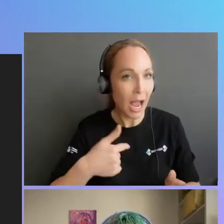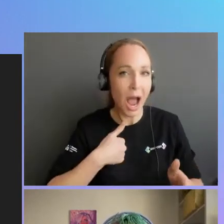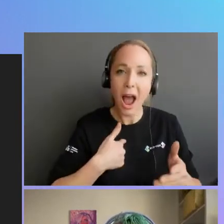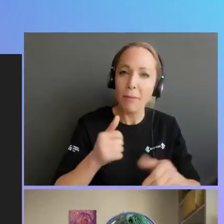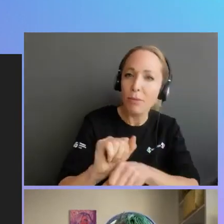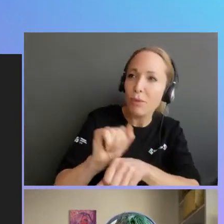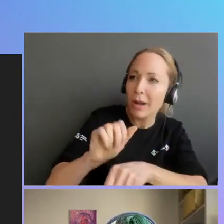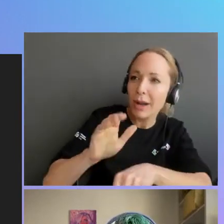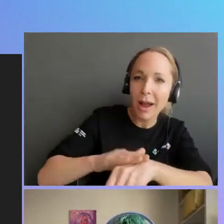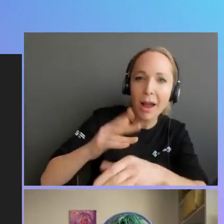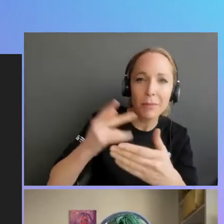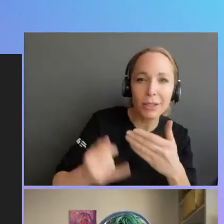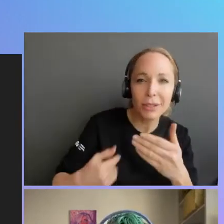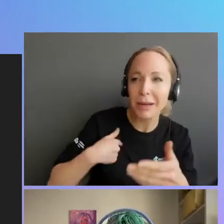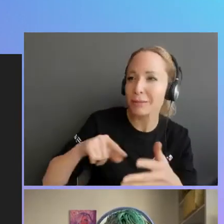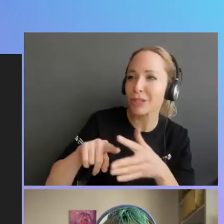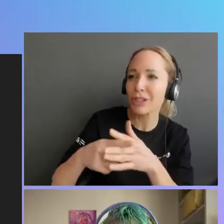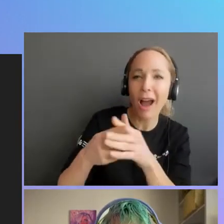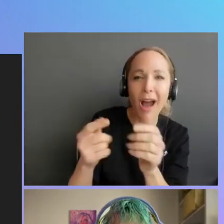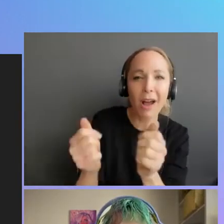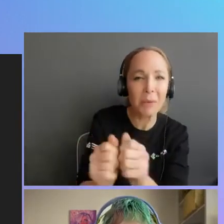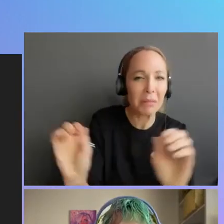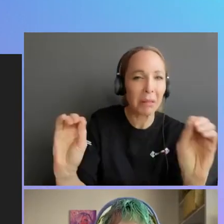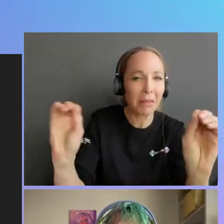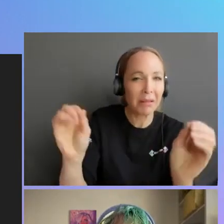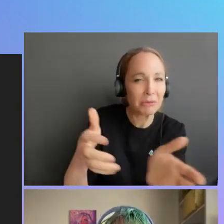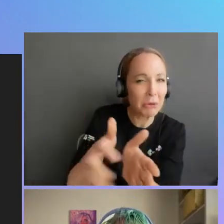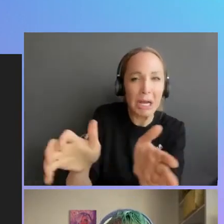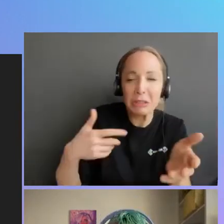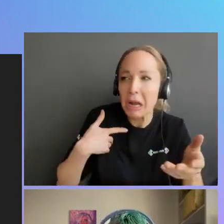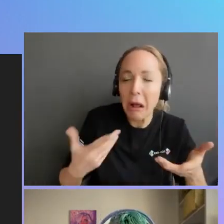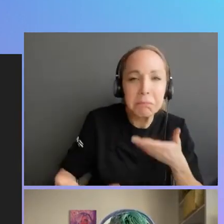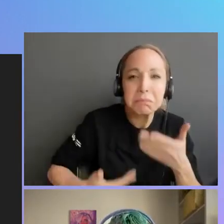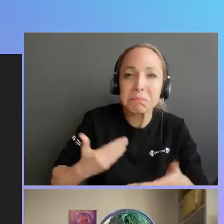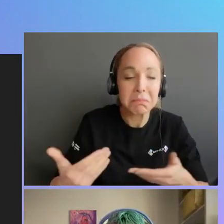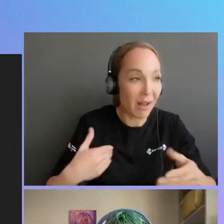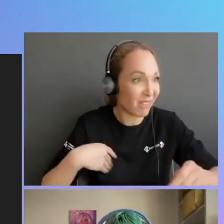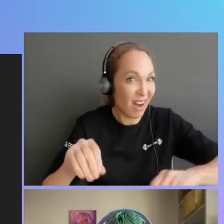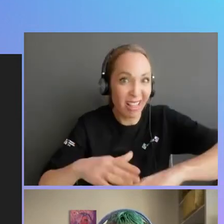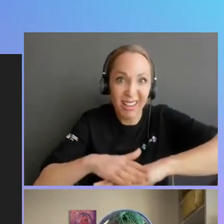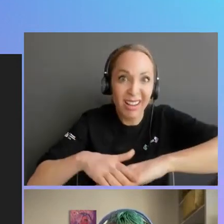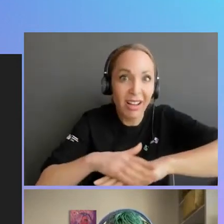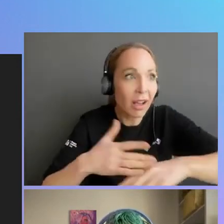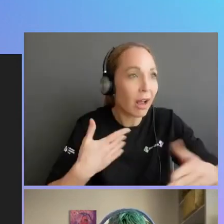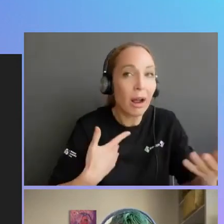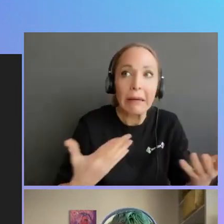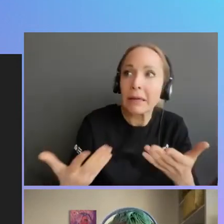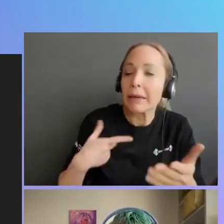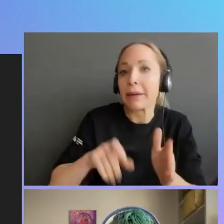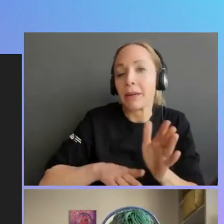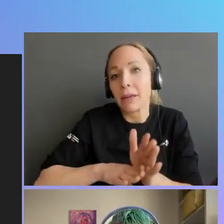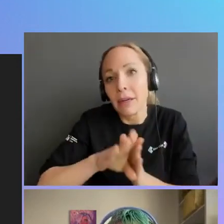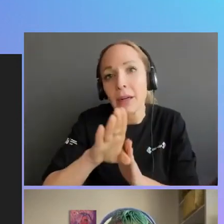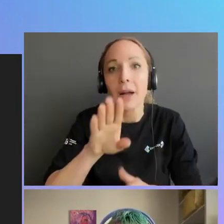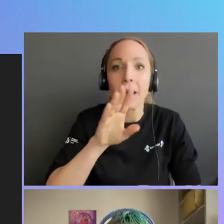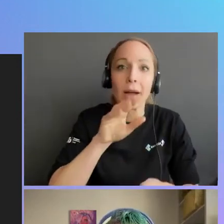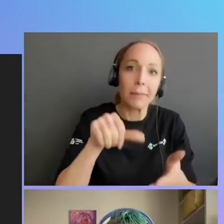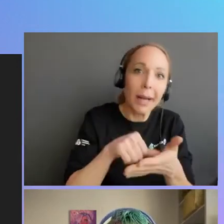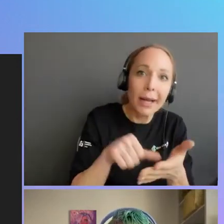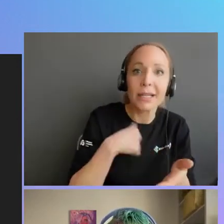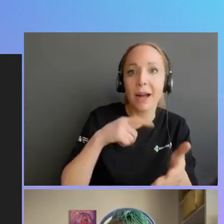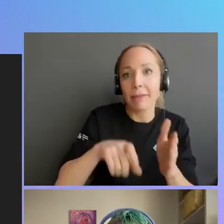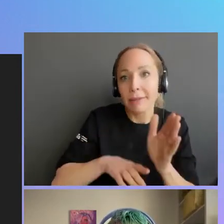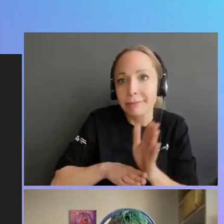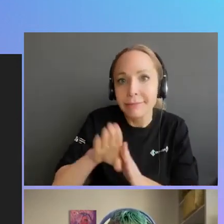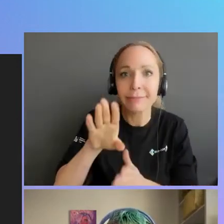scratch and I have nothing to build off of, that's going to take me a lot longer to build a page or build a website than it